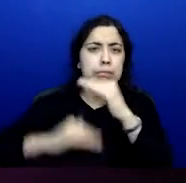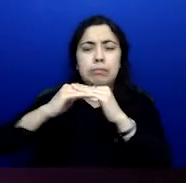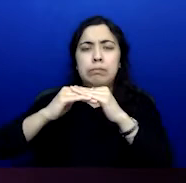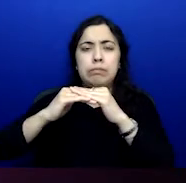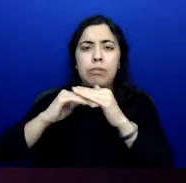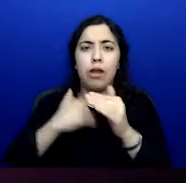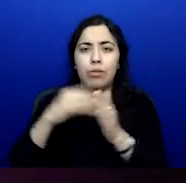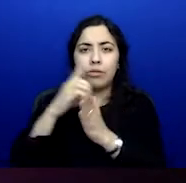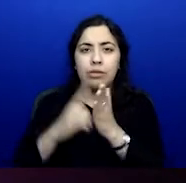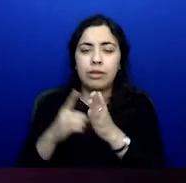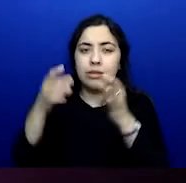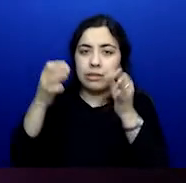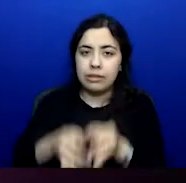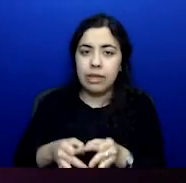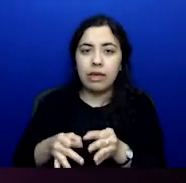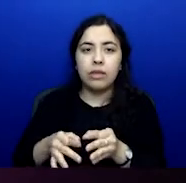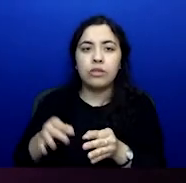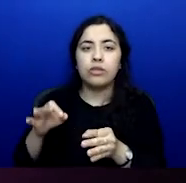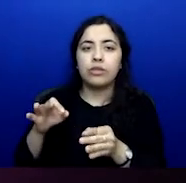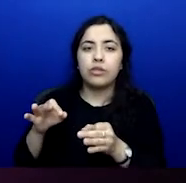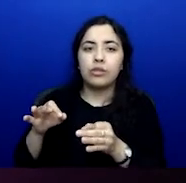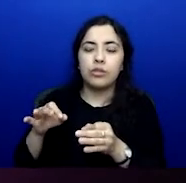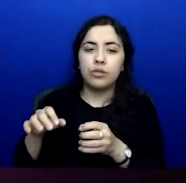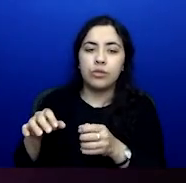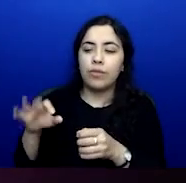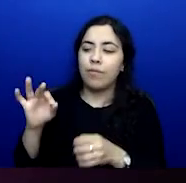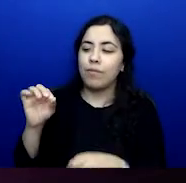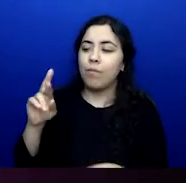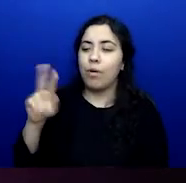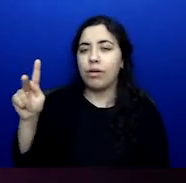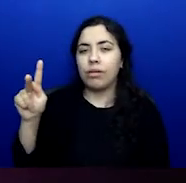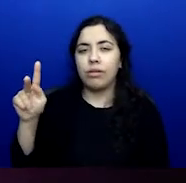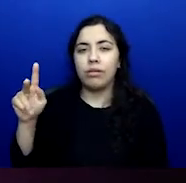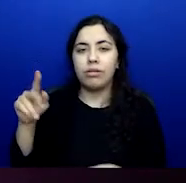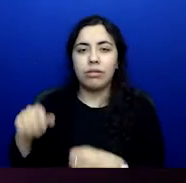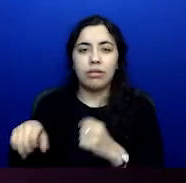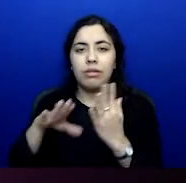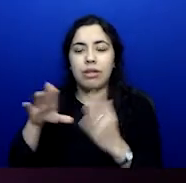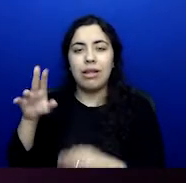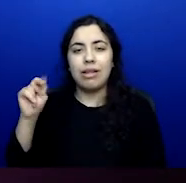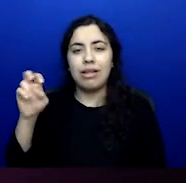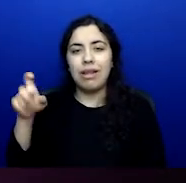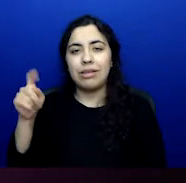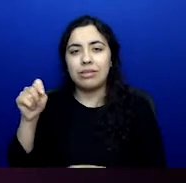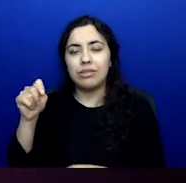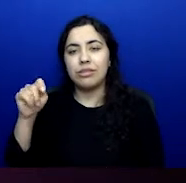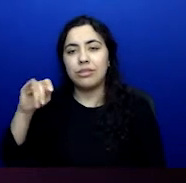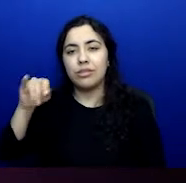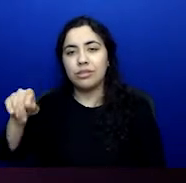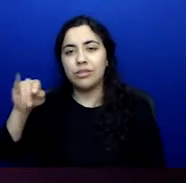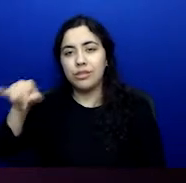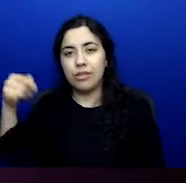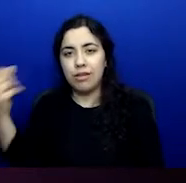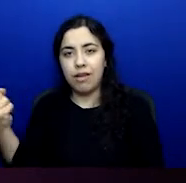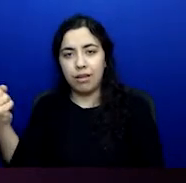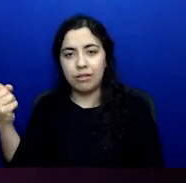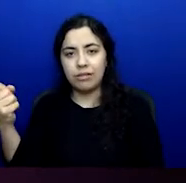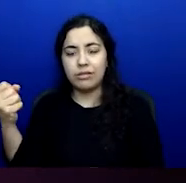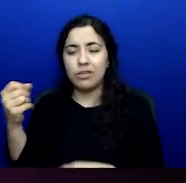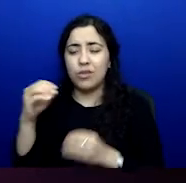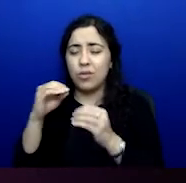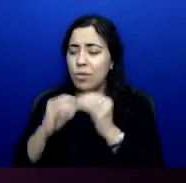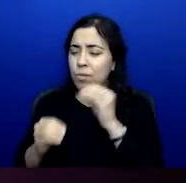we decided to fork Next.js, allowing us to bypass its limitations and really fine-tune the developer